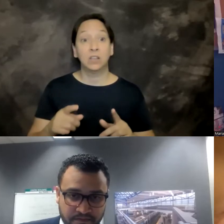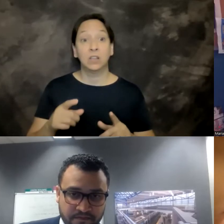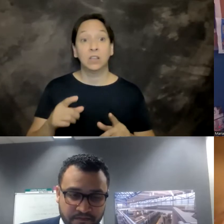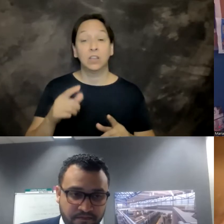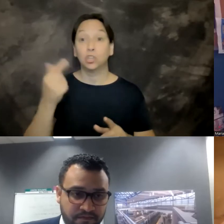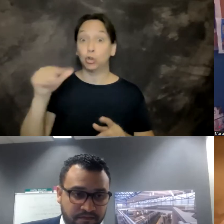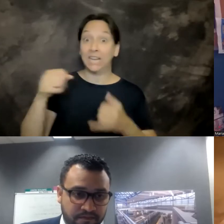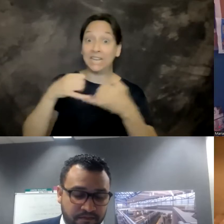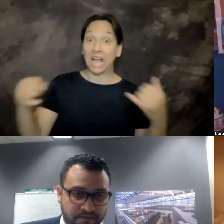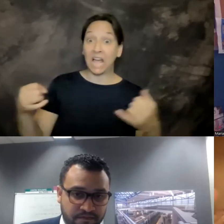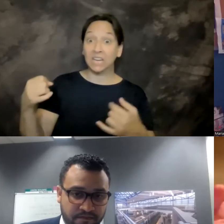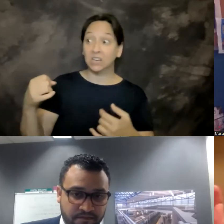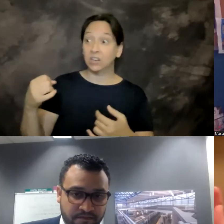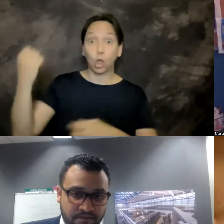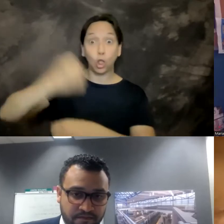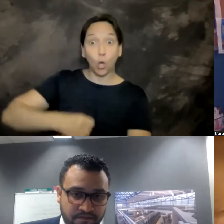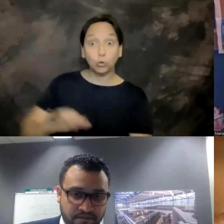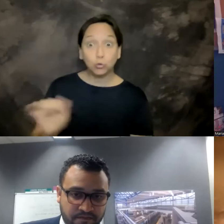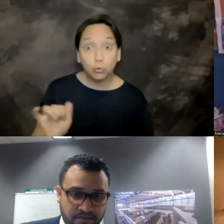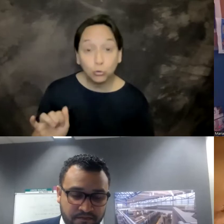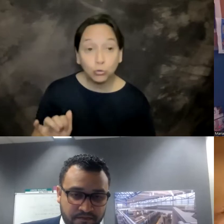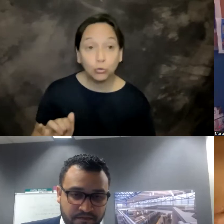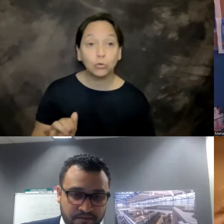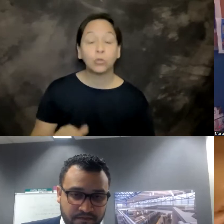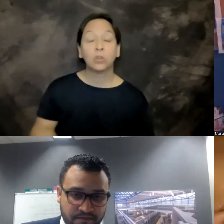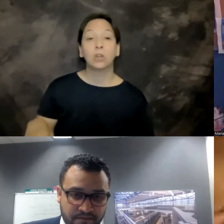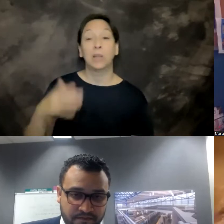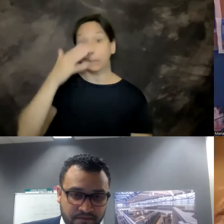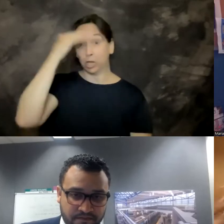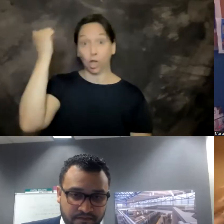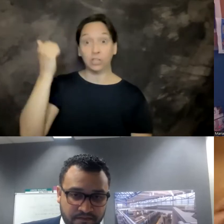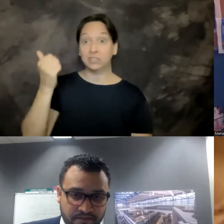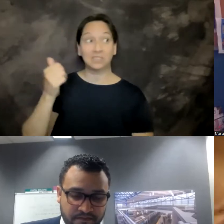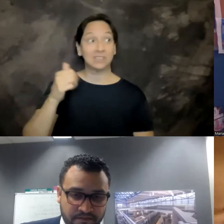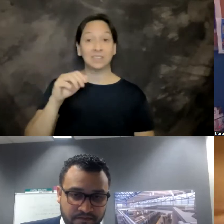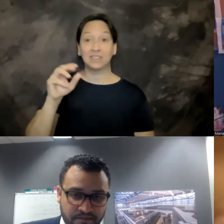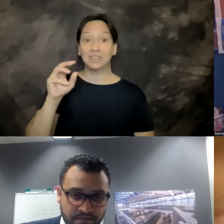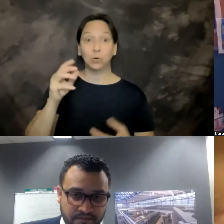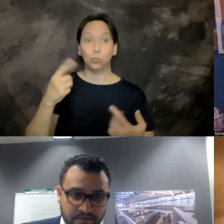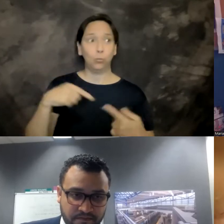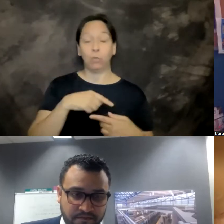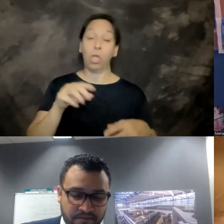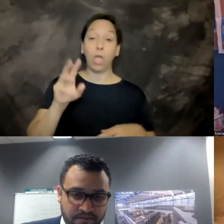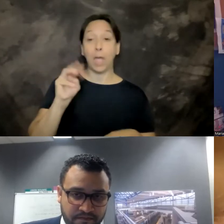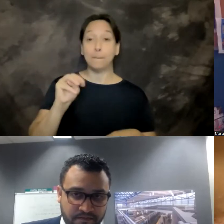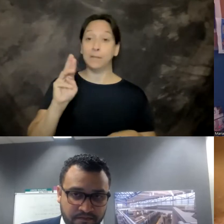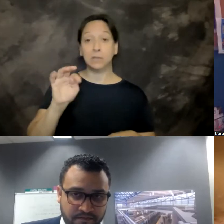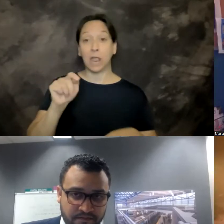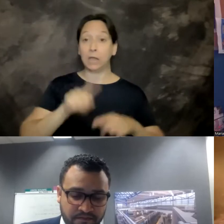line because the MBTA can't keep a schedule, I'm really sorry,